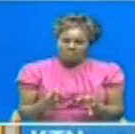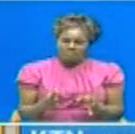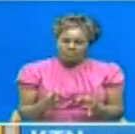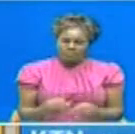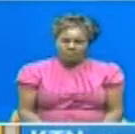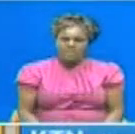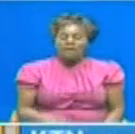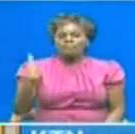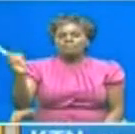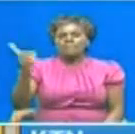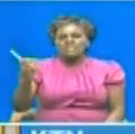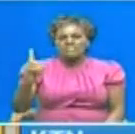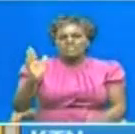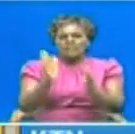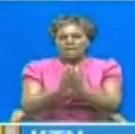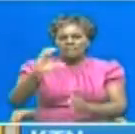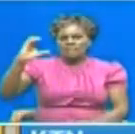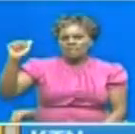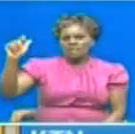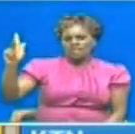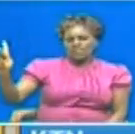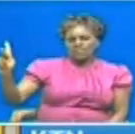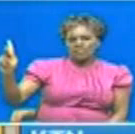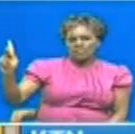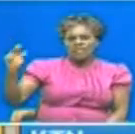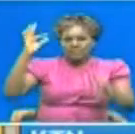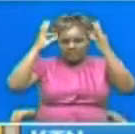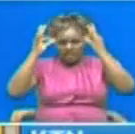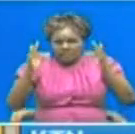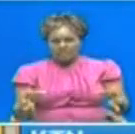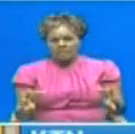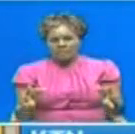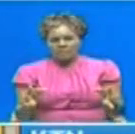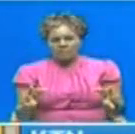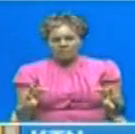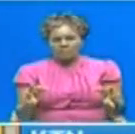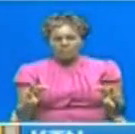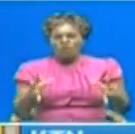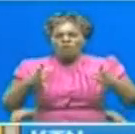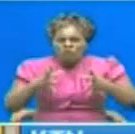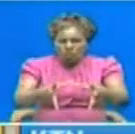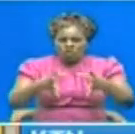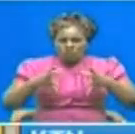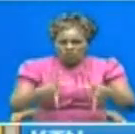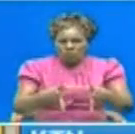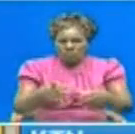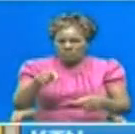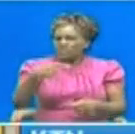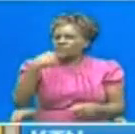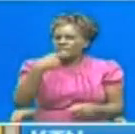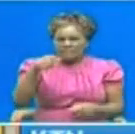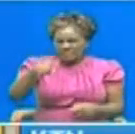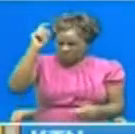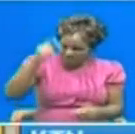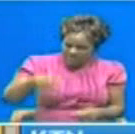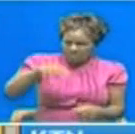if the ministry and the CAK resort to the military approach, whereby they say that this has to